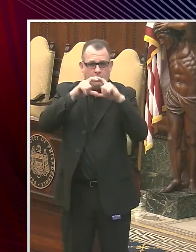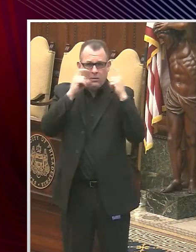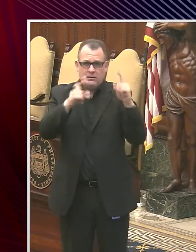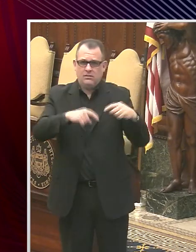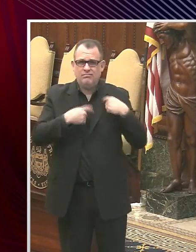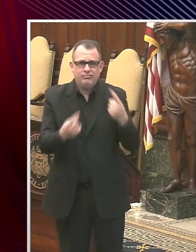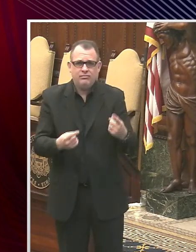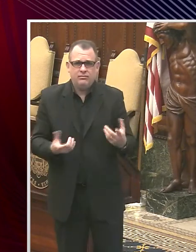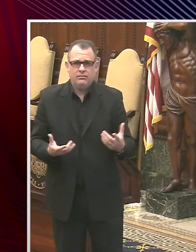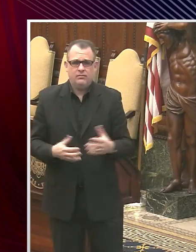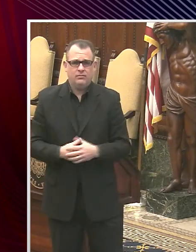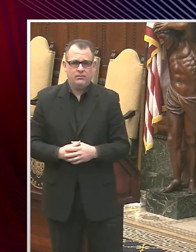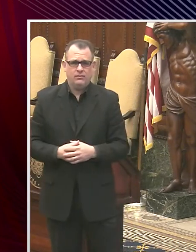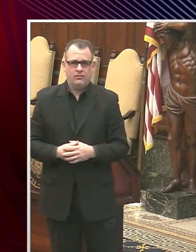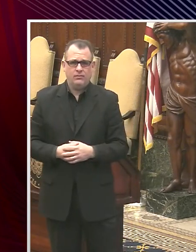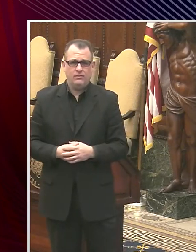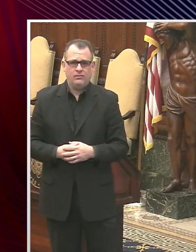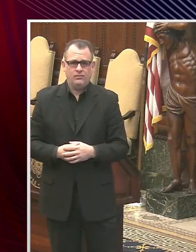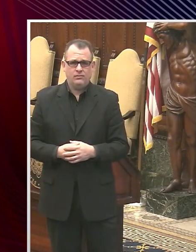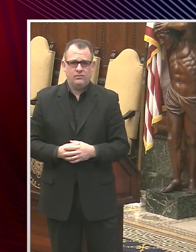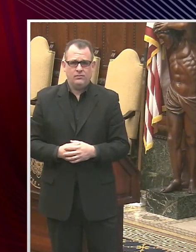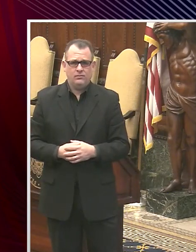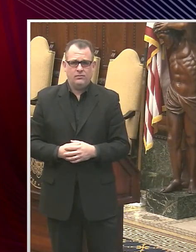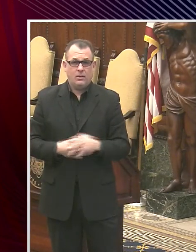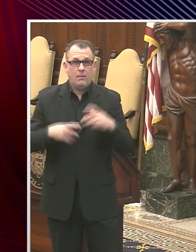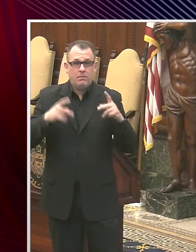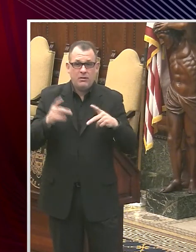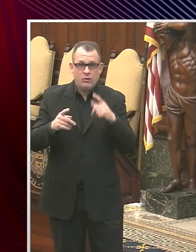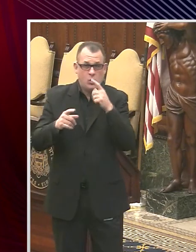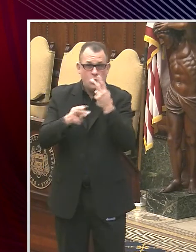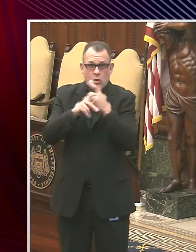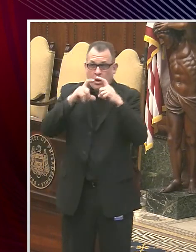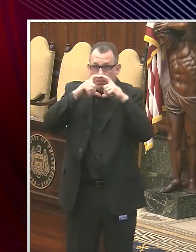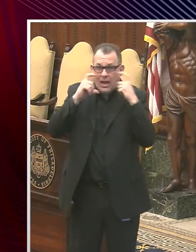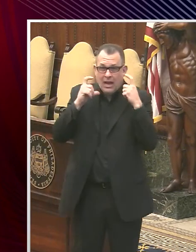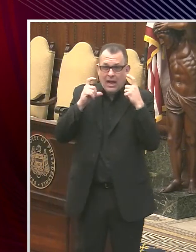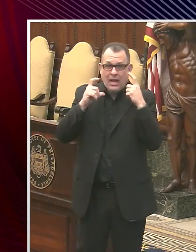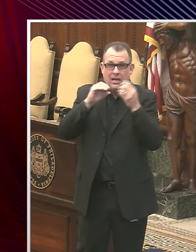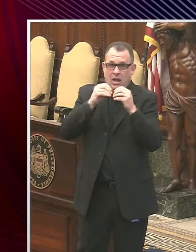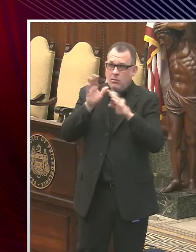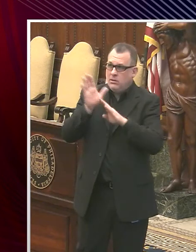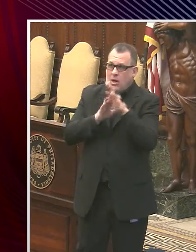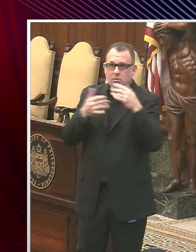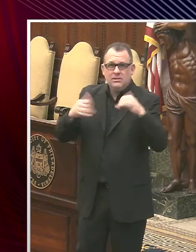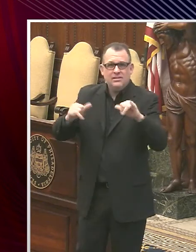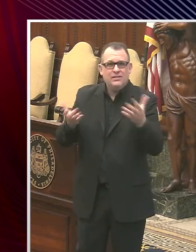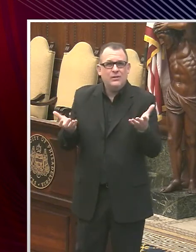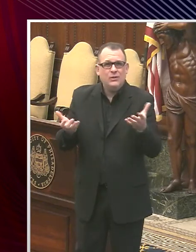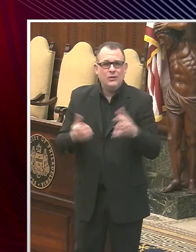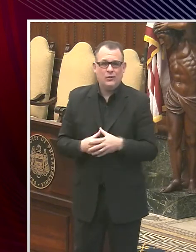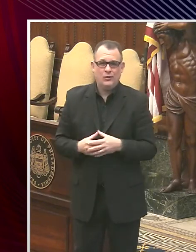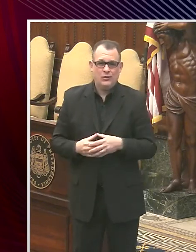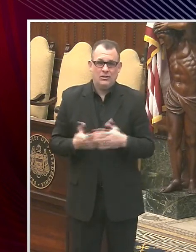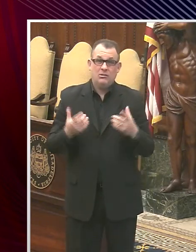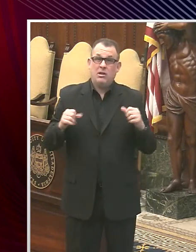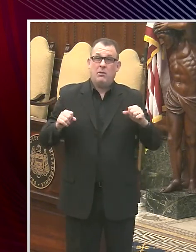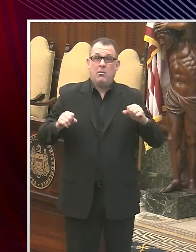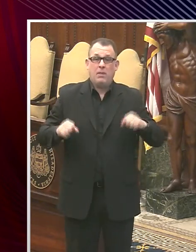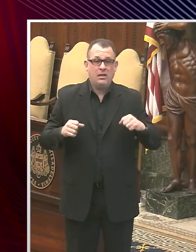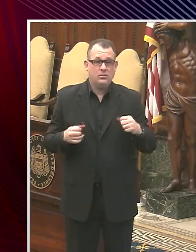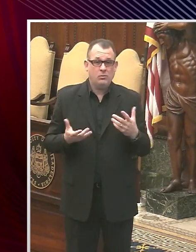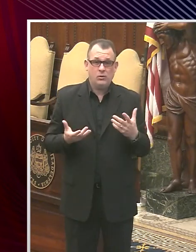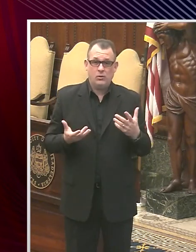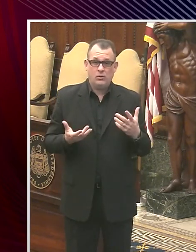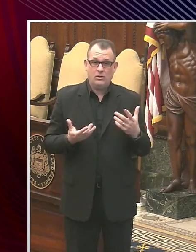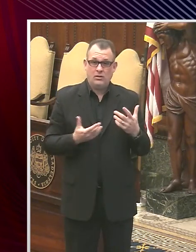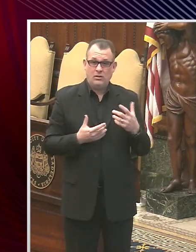country where people are putting away masks still have lower rates. And so it's possible that there's some variant of